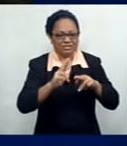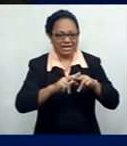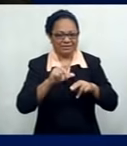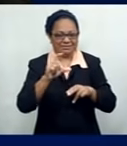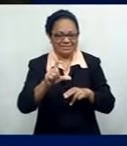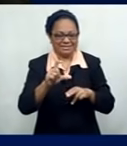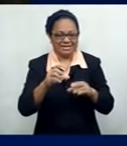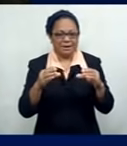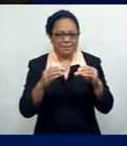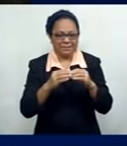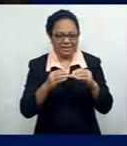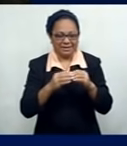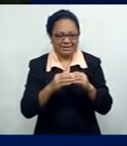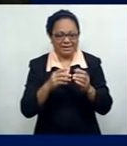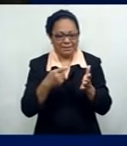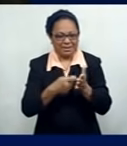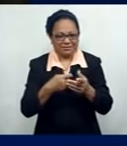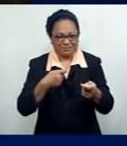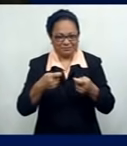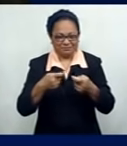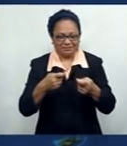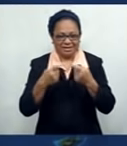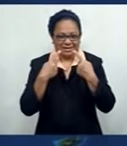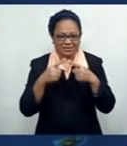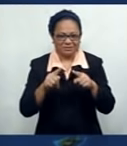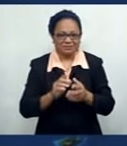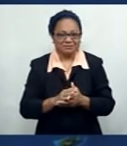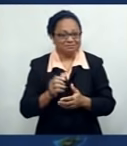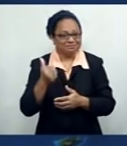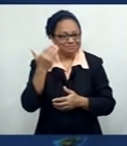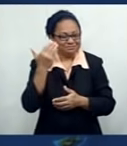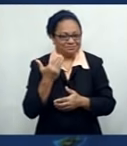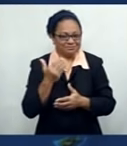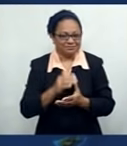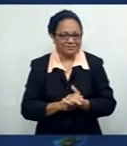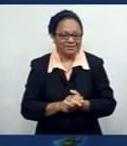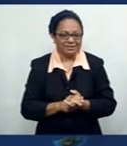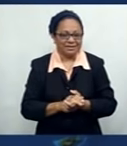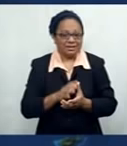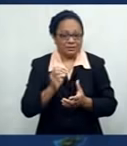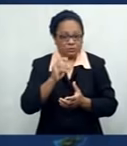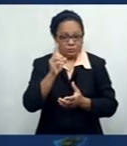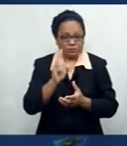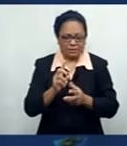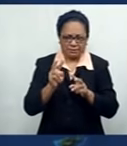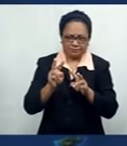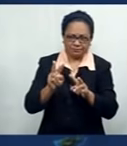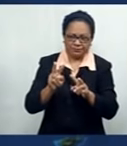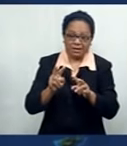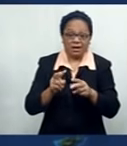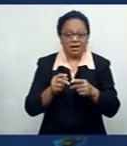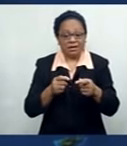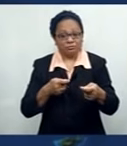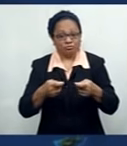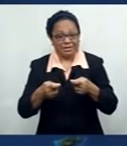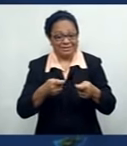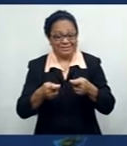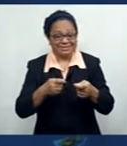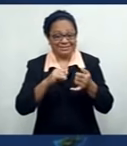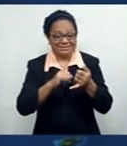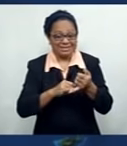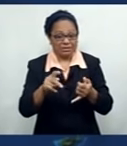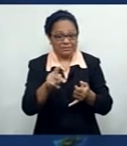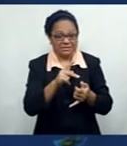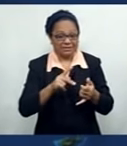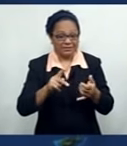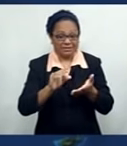give us the latest figures from the money market. Good evening. A quick look at trading on our local South Pacific Stock Exchange. More